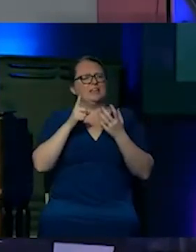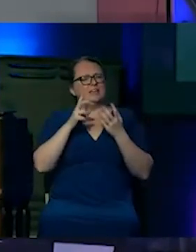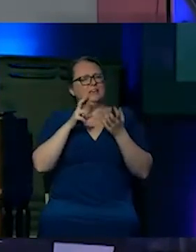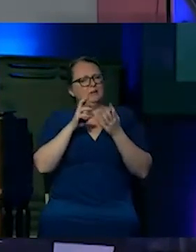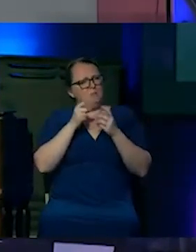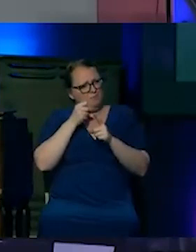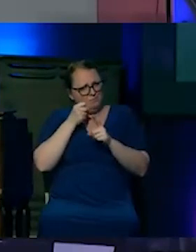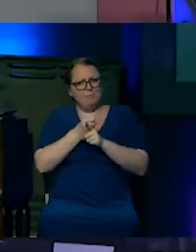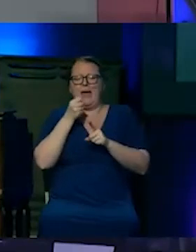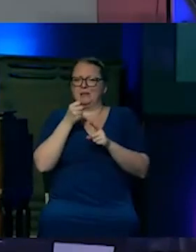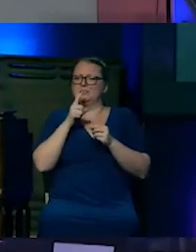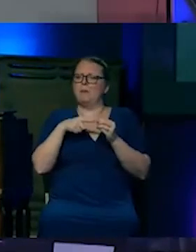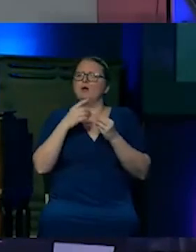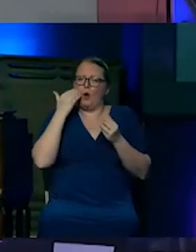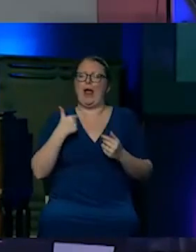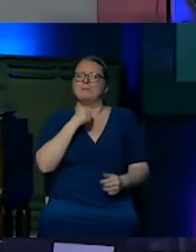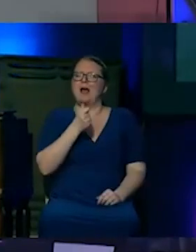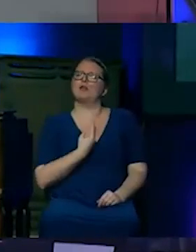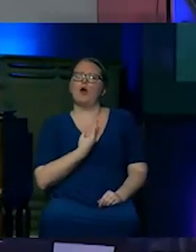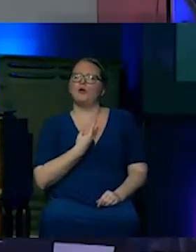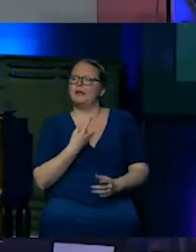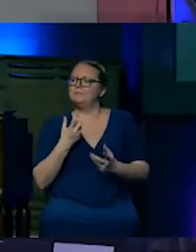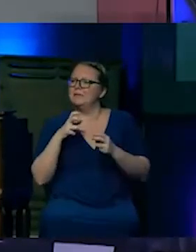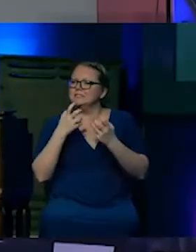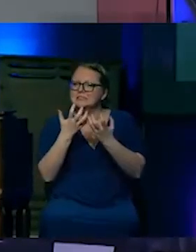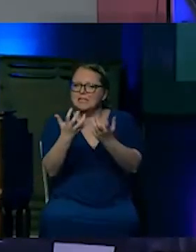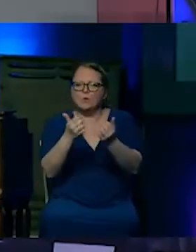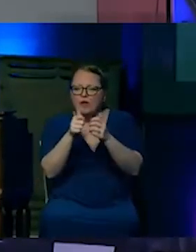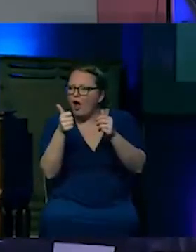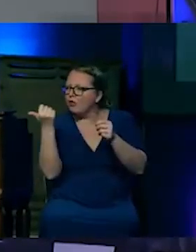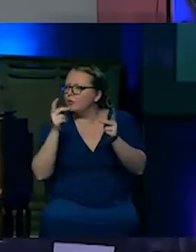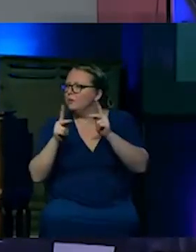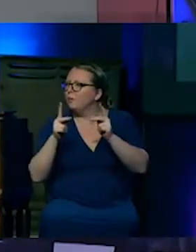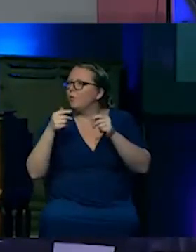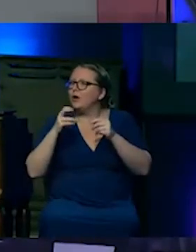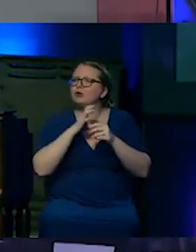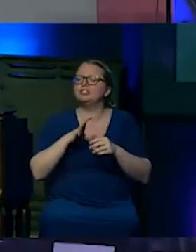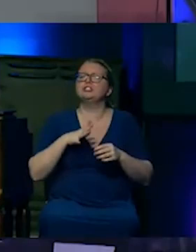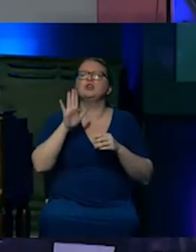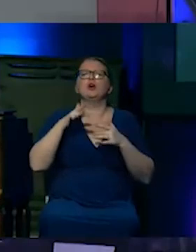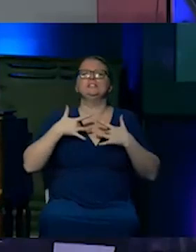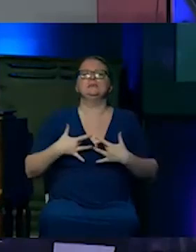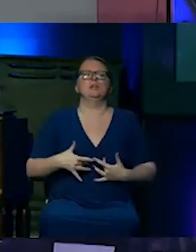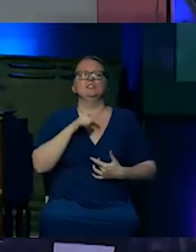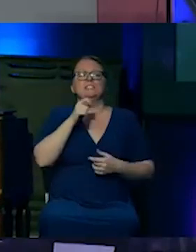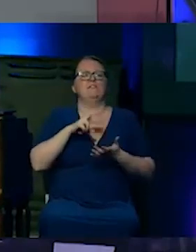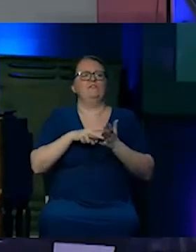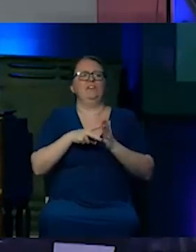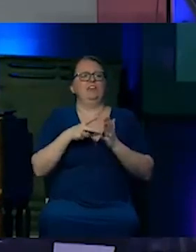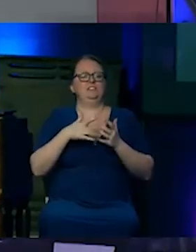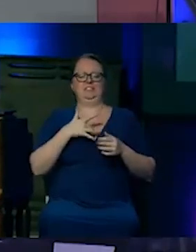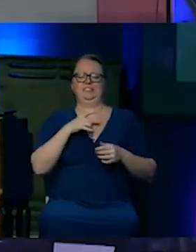like sitting in this room or with other gay Christians, so that your despair doesn't feel absolute. It's